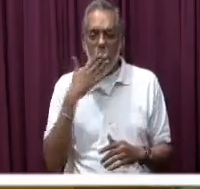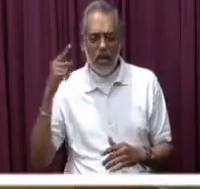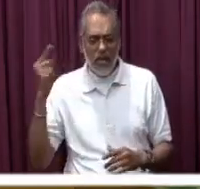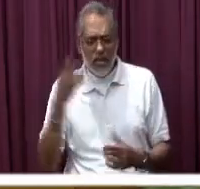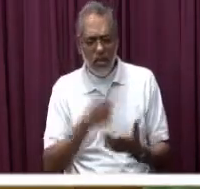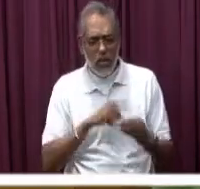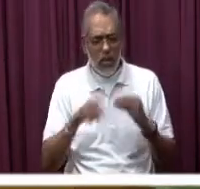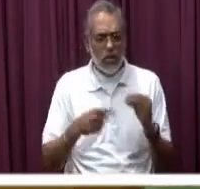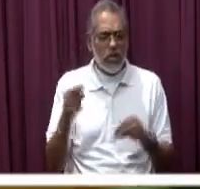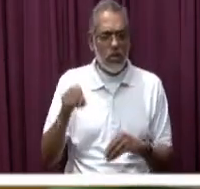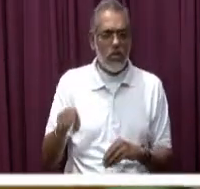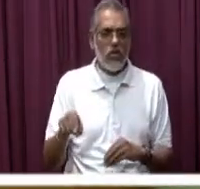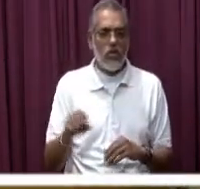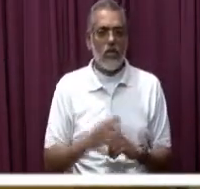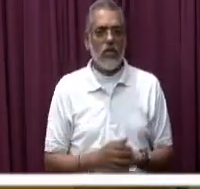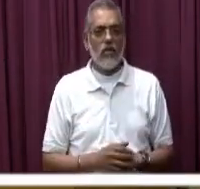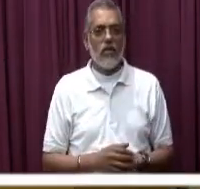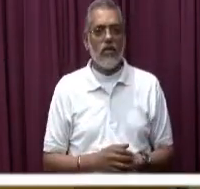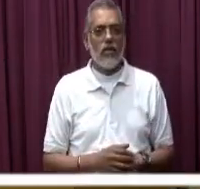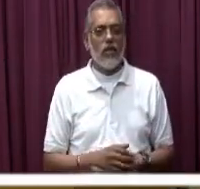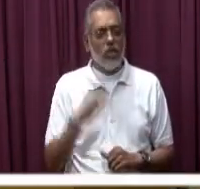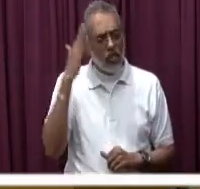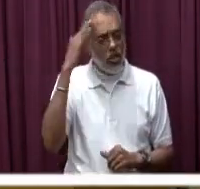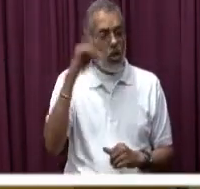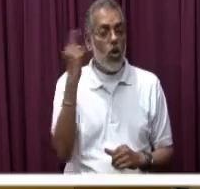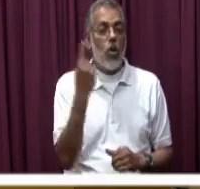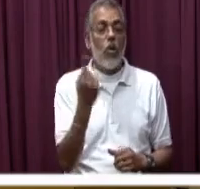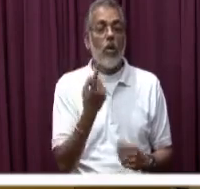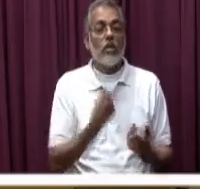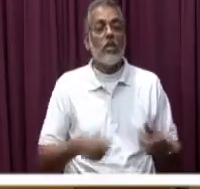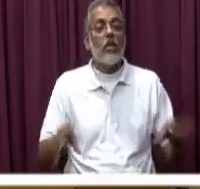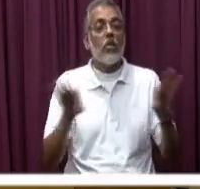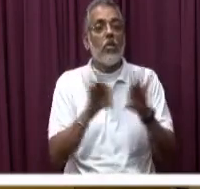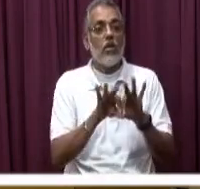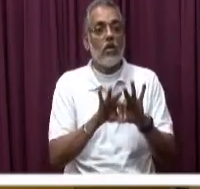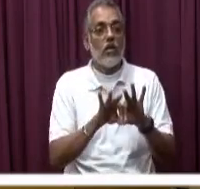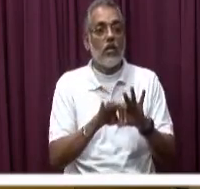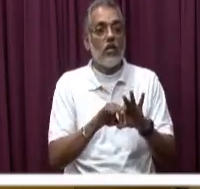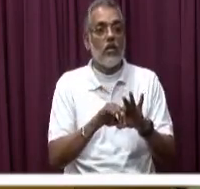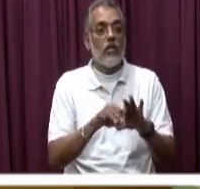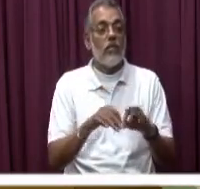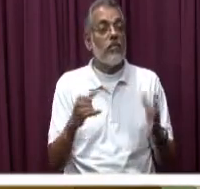because you know where your true value is. It is with God in heaven.